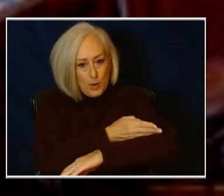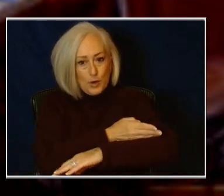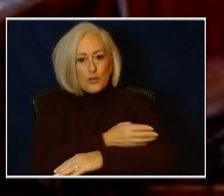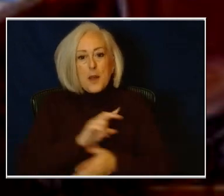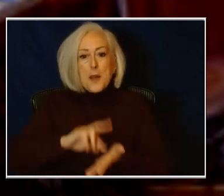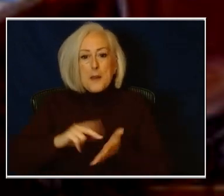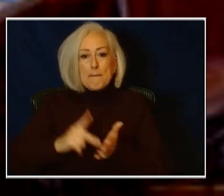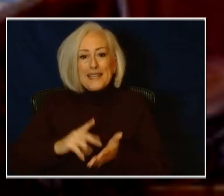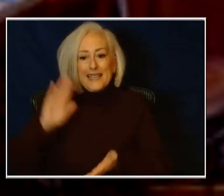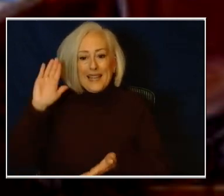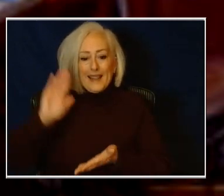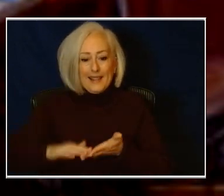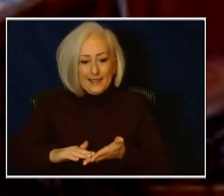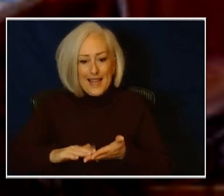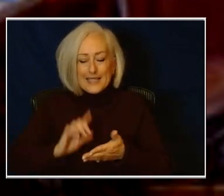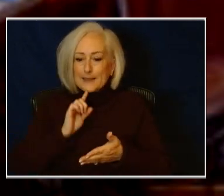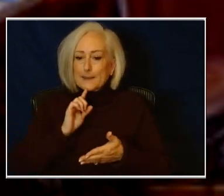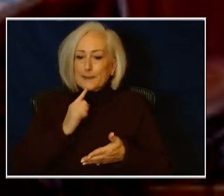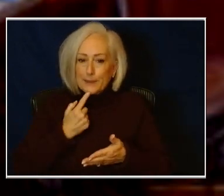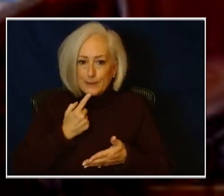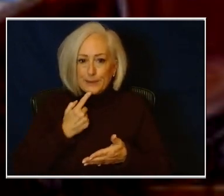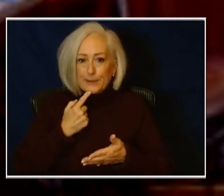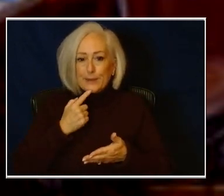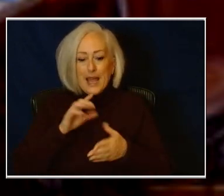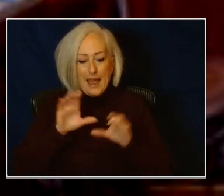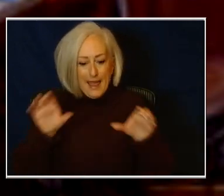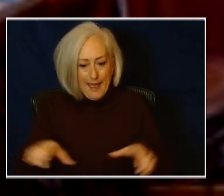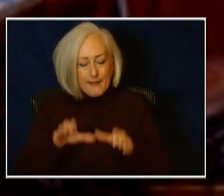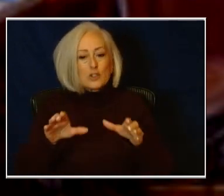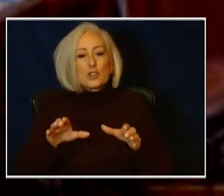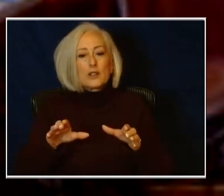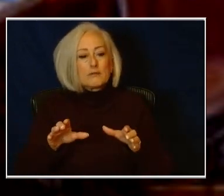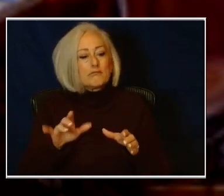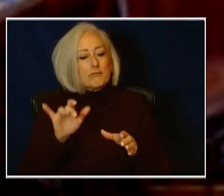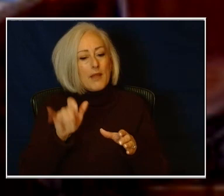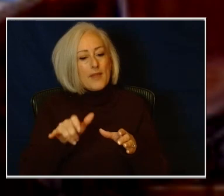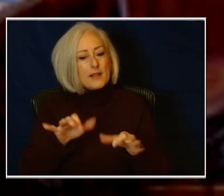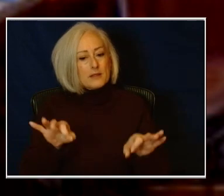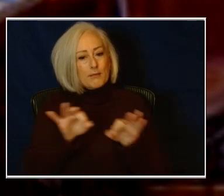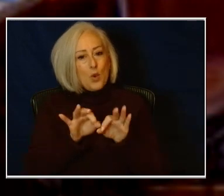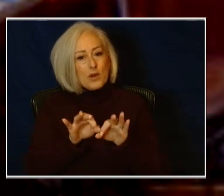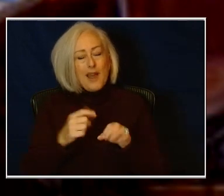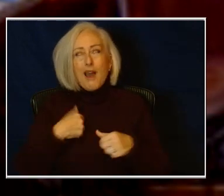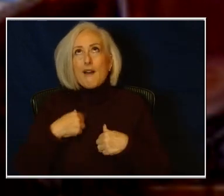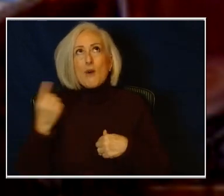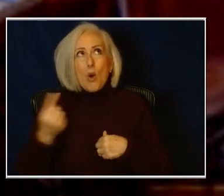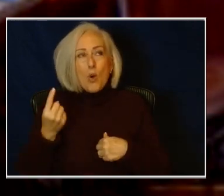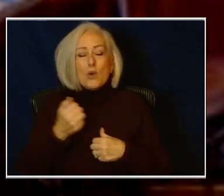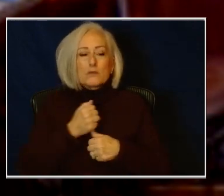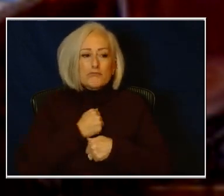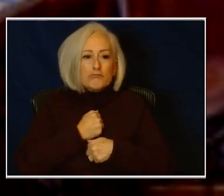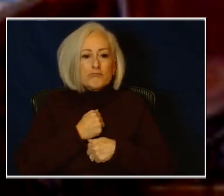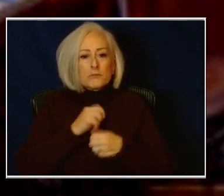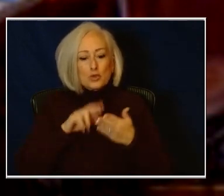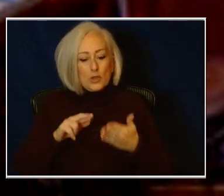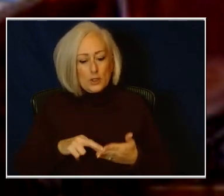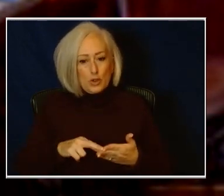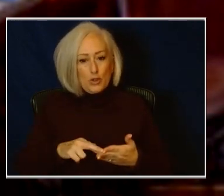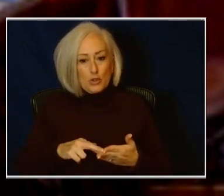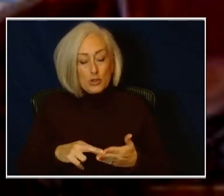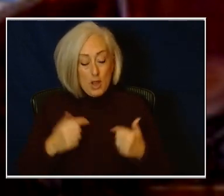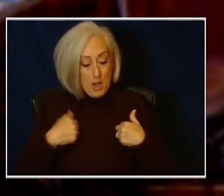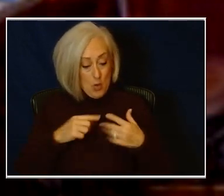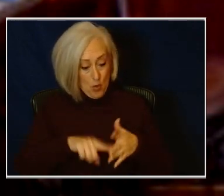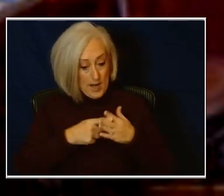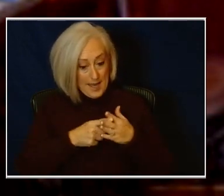more effective, and that's key. And I've always been interested in research, so when I started getting involved